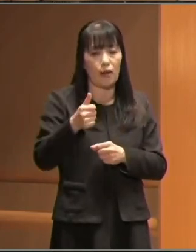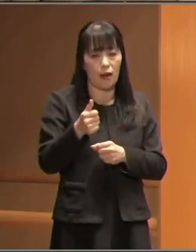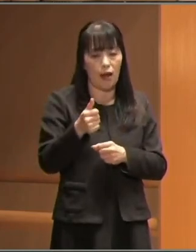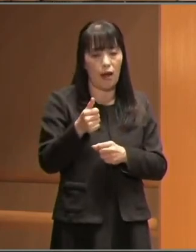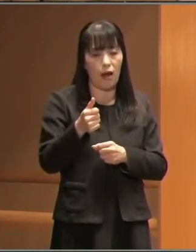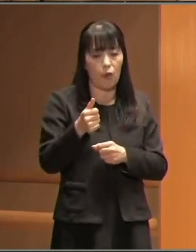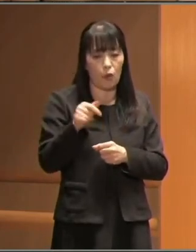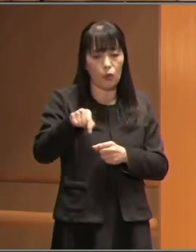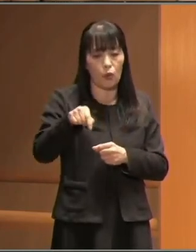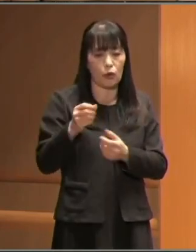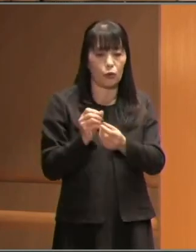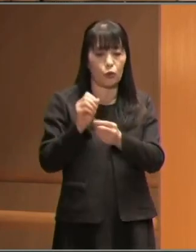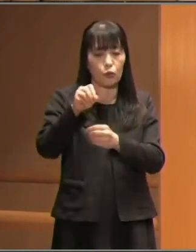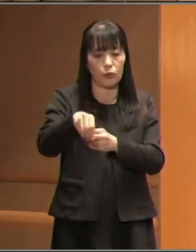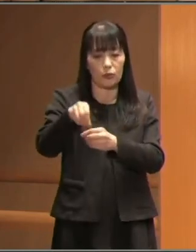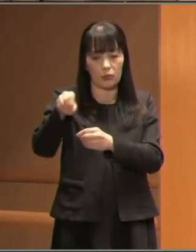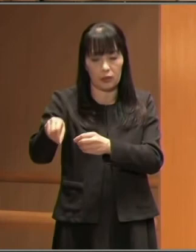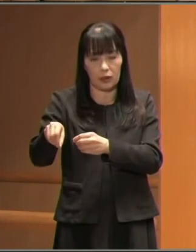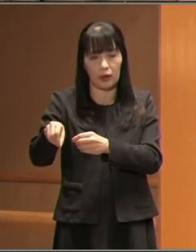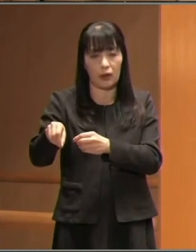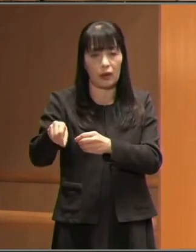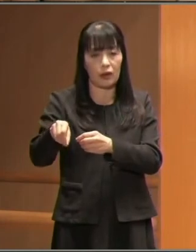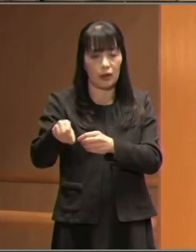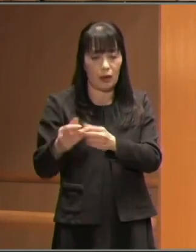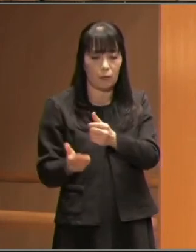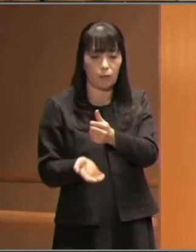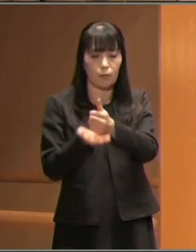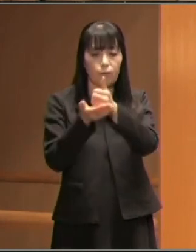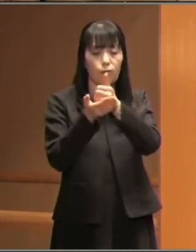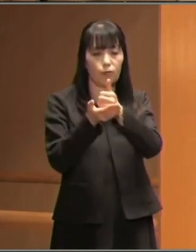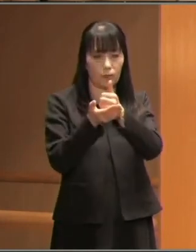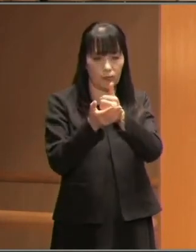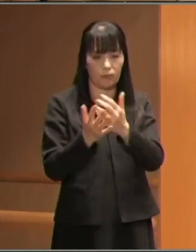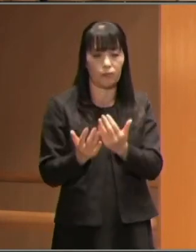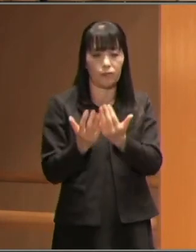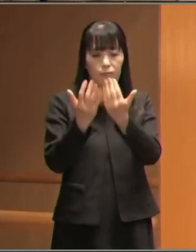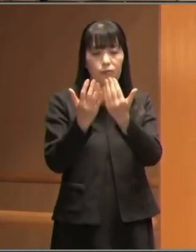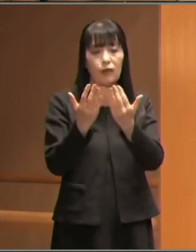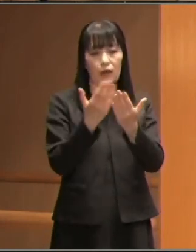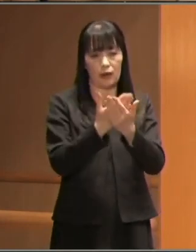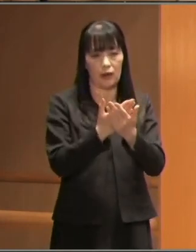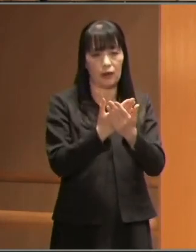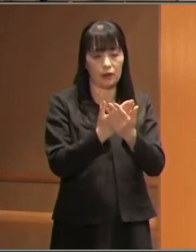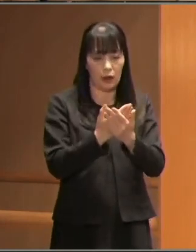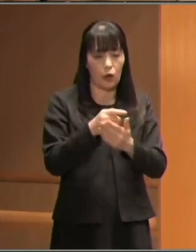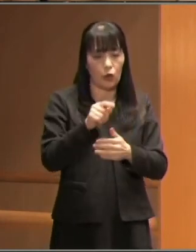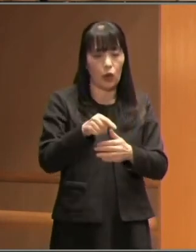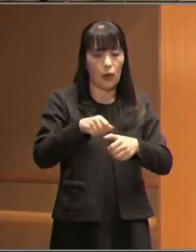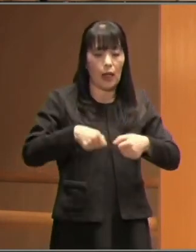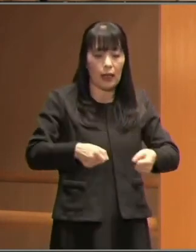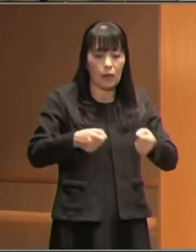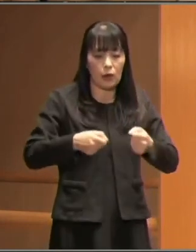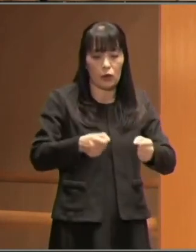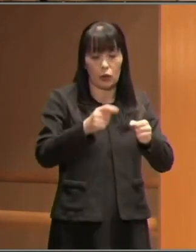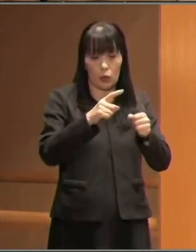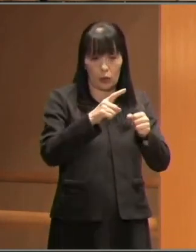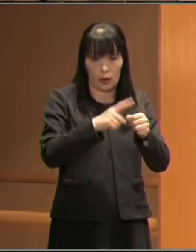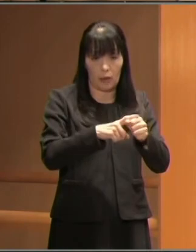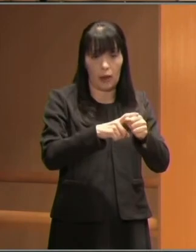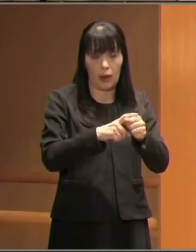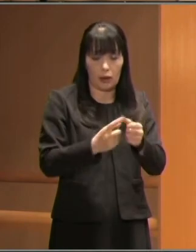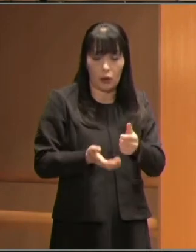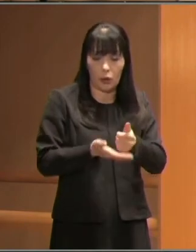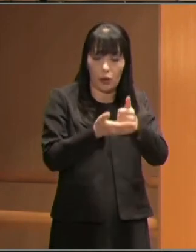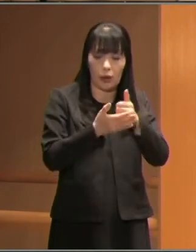find that there were paper bush planted in a neighborhood area, so they thought maybe this could work. So they